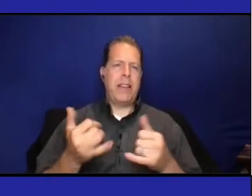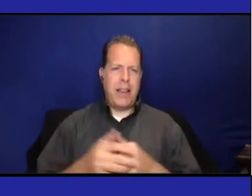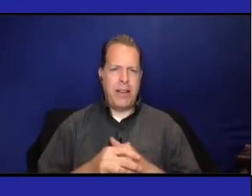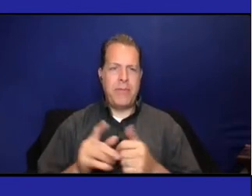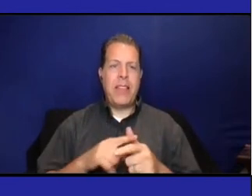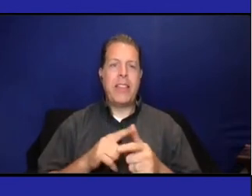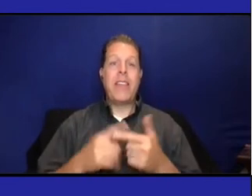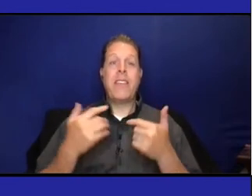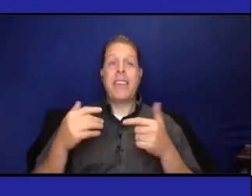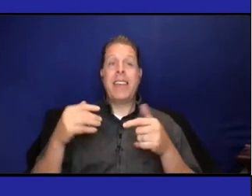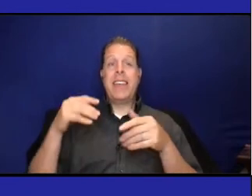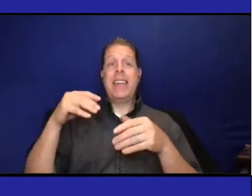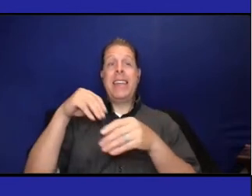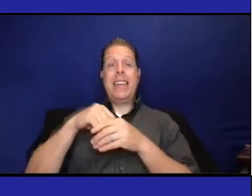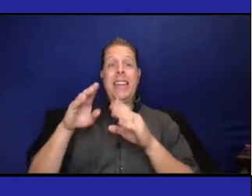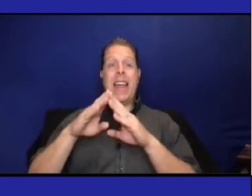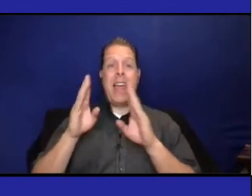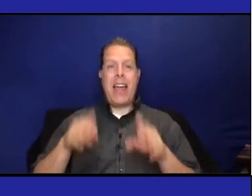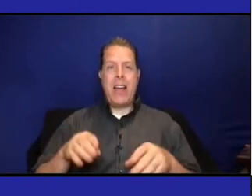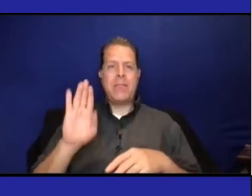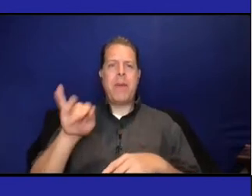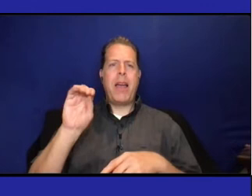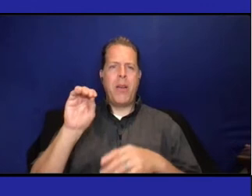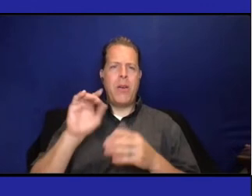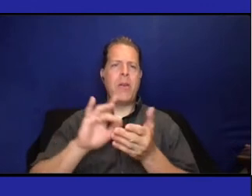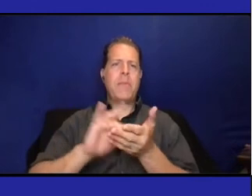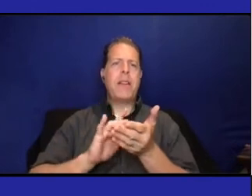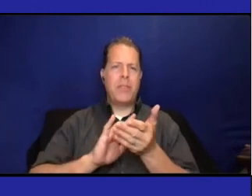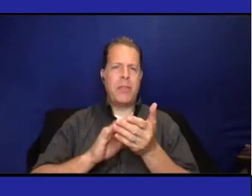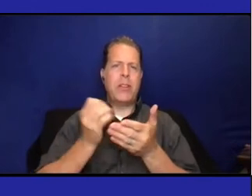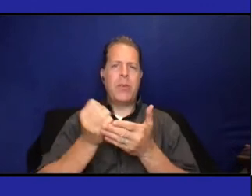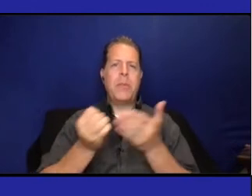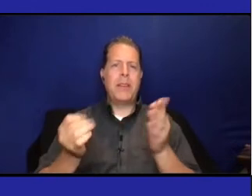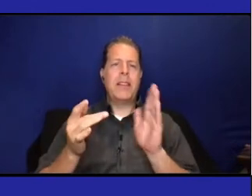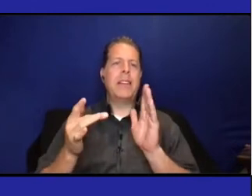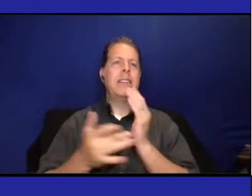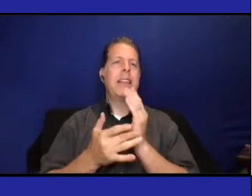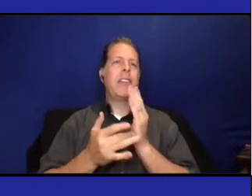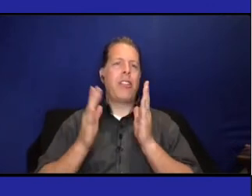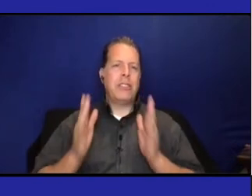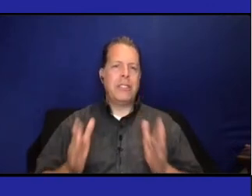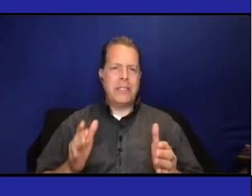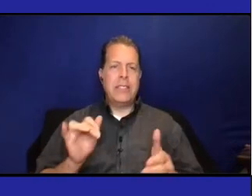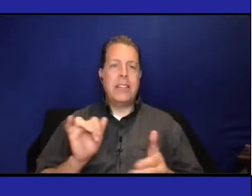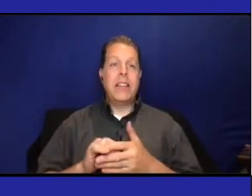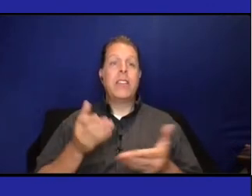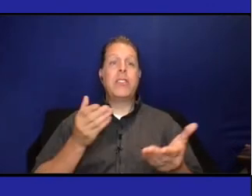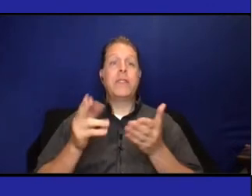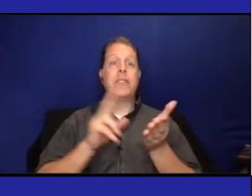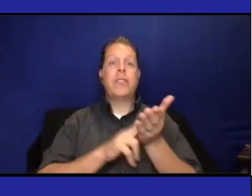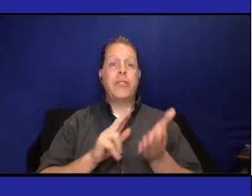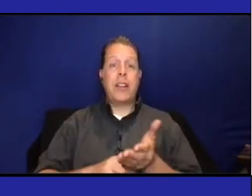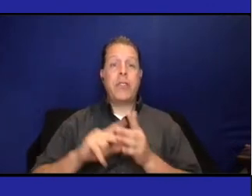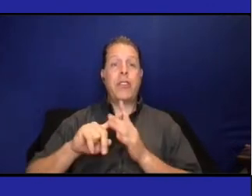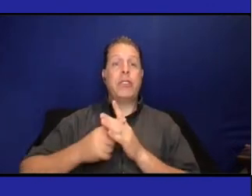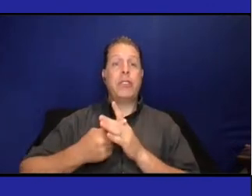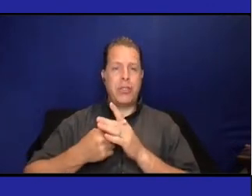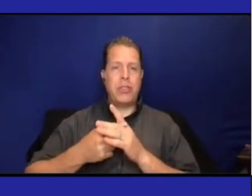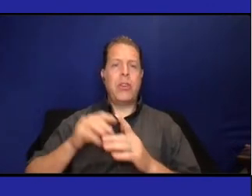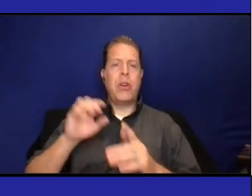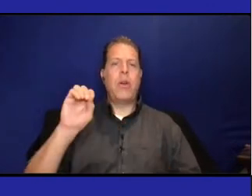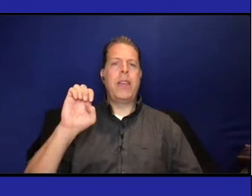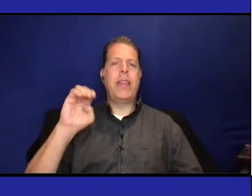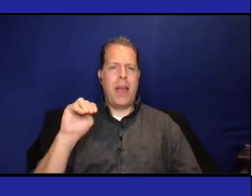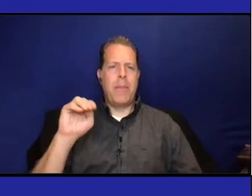in-house personal biomed equipment technologist, the service contract and original equipment manufacturer, and